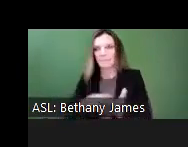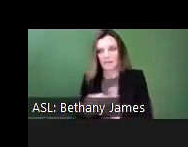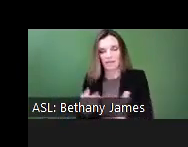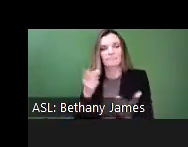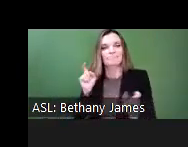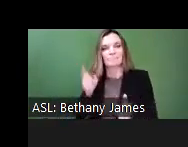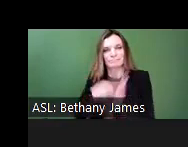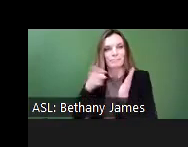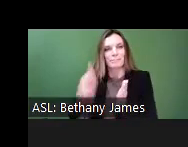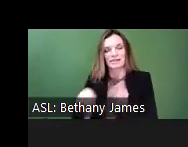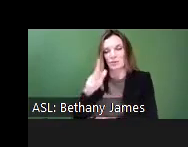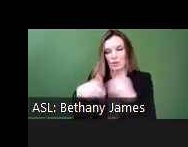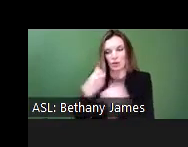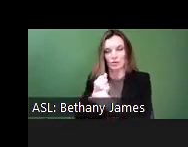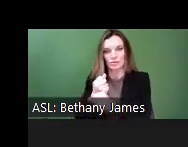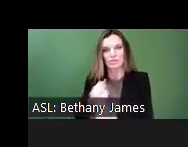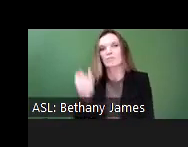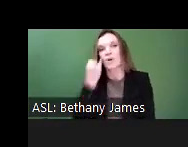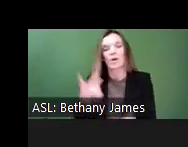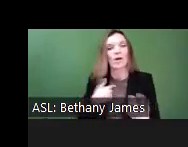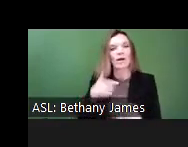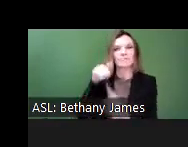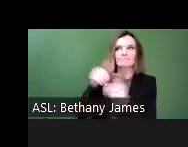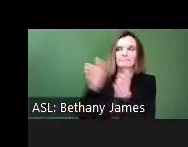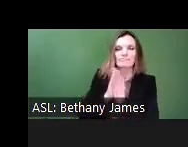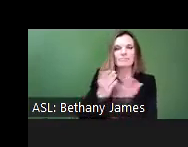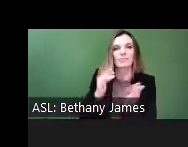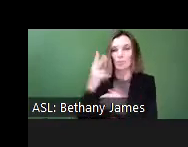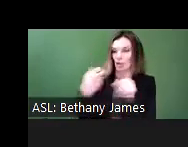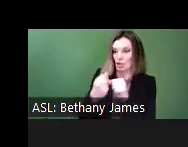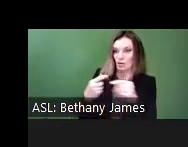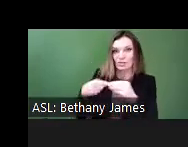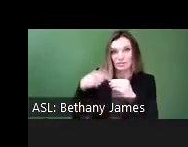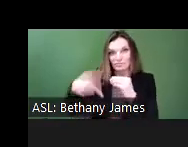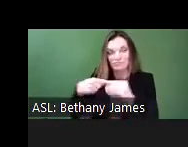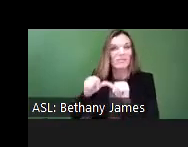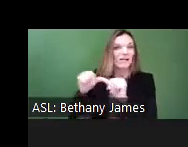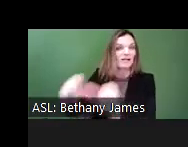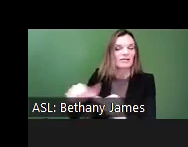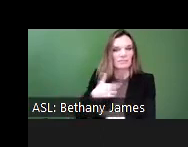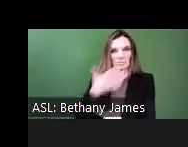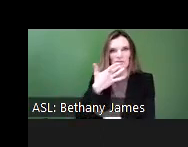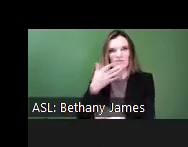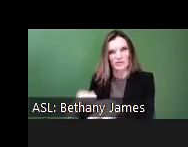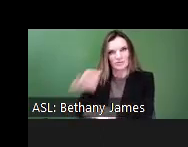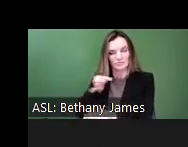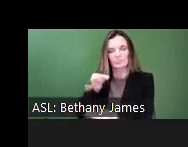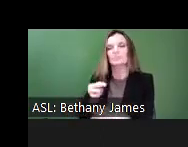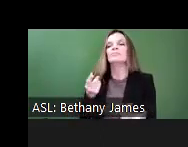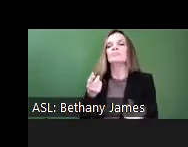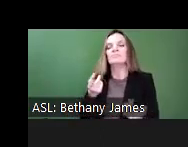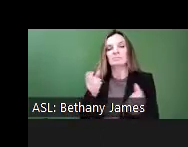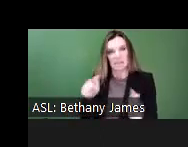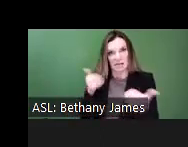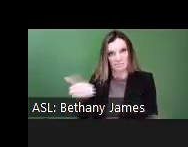waiting period. And the court could say, okay, come back in a year, but I want to see that you've done X, Y, and Z.